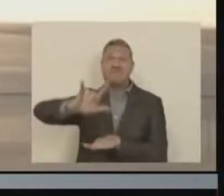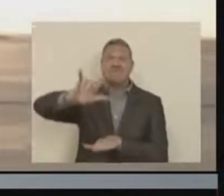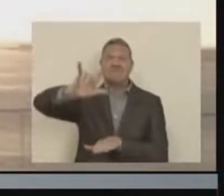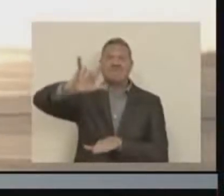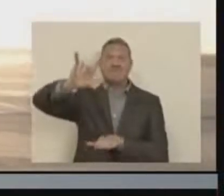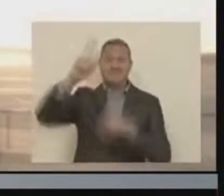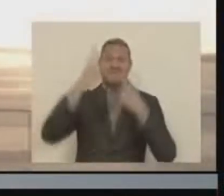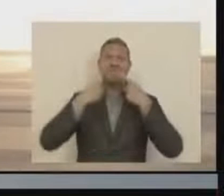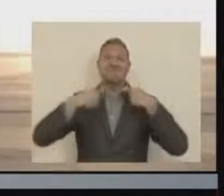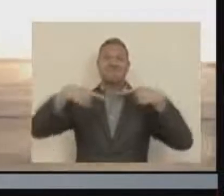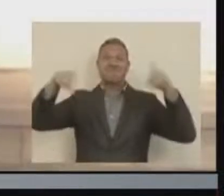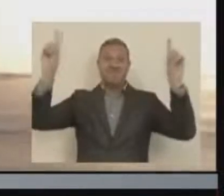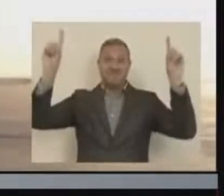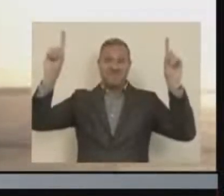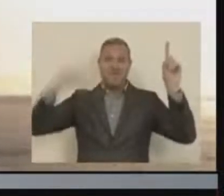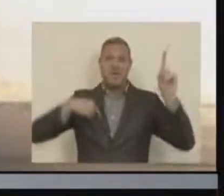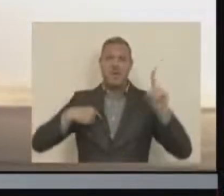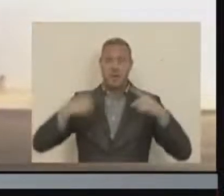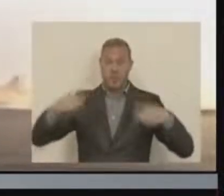And yes, we are wheels up.